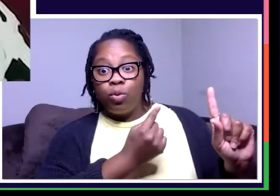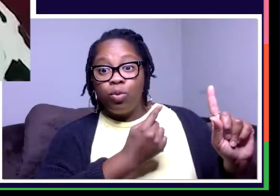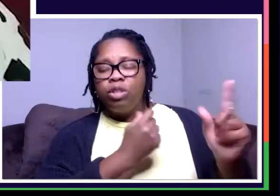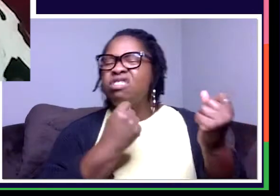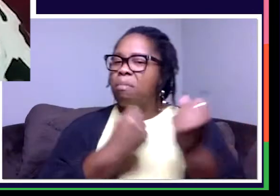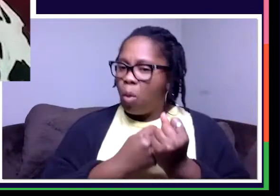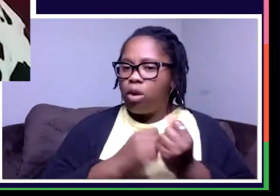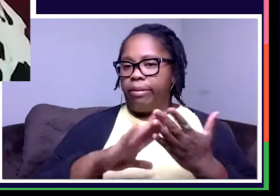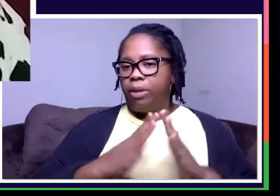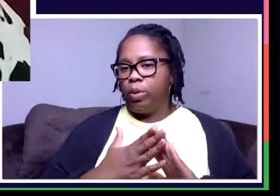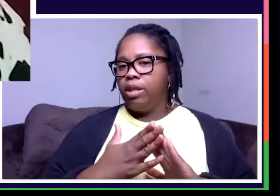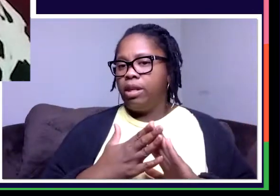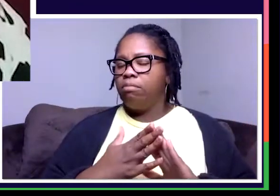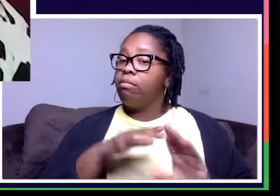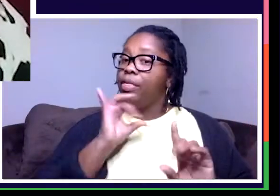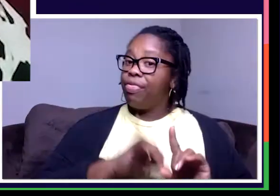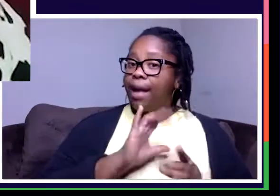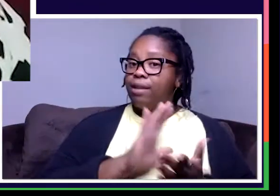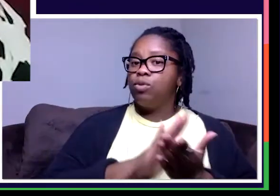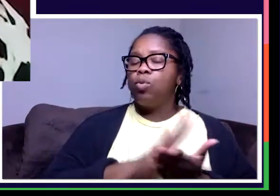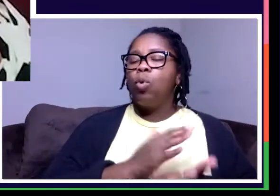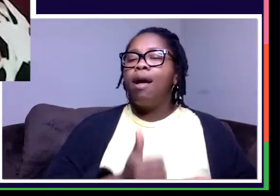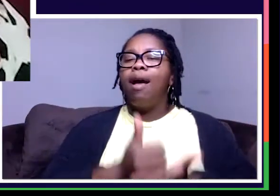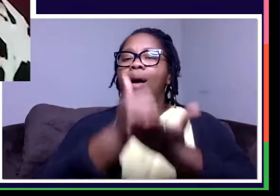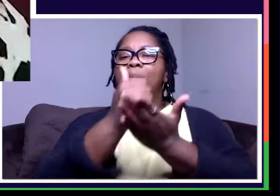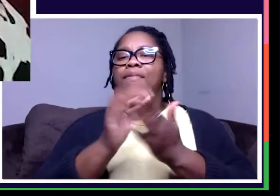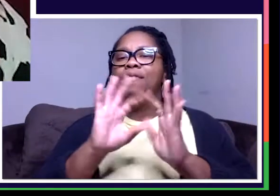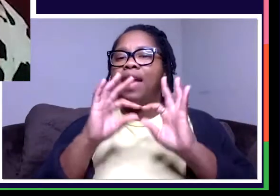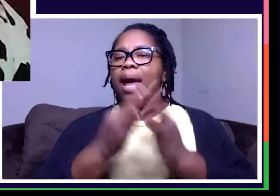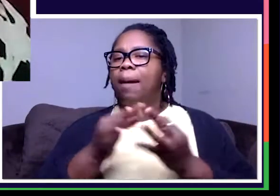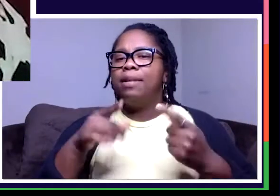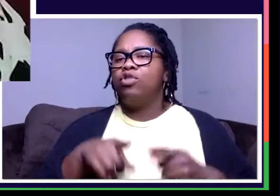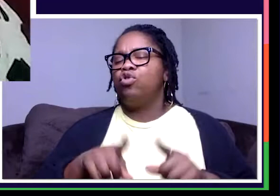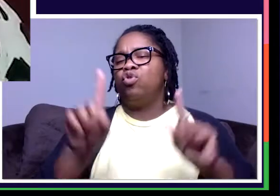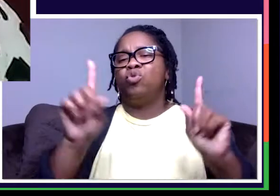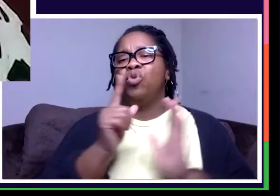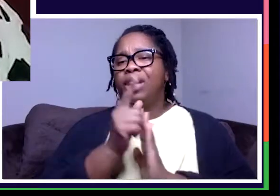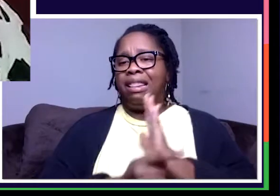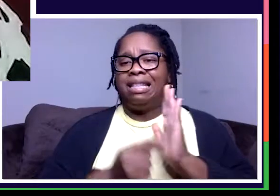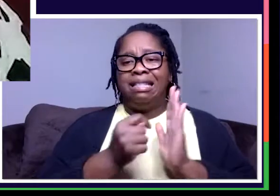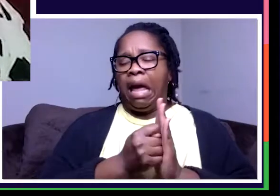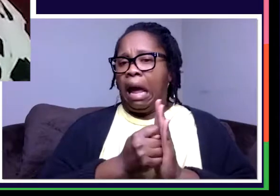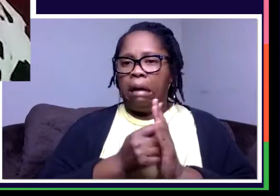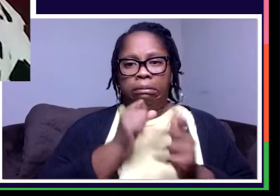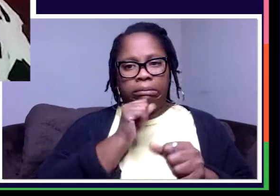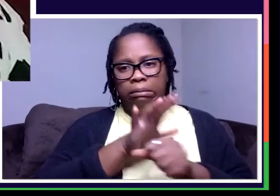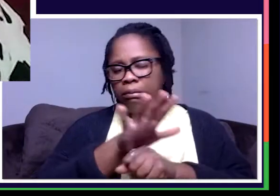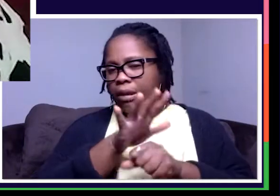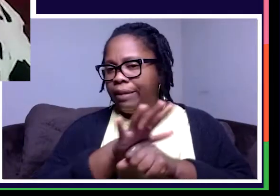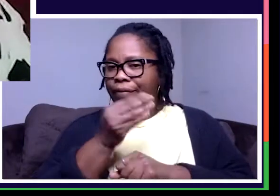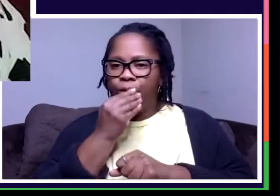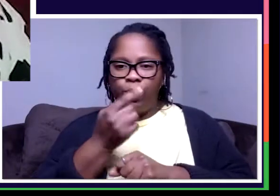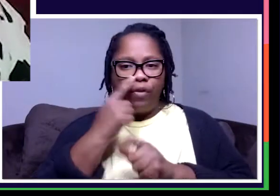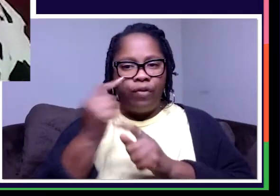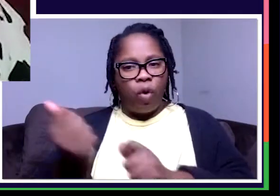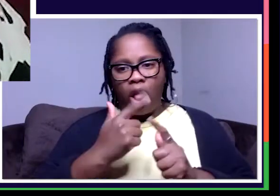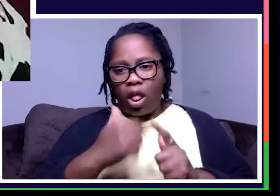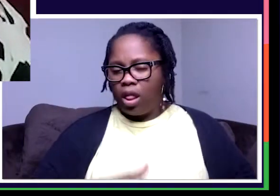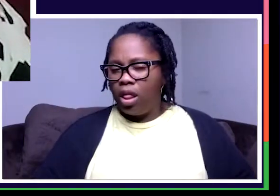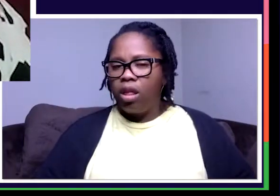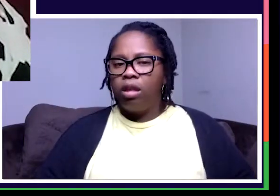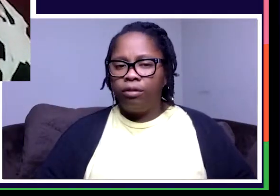of supporting the community, the Miramonte Community School is helping families during this time of